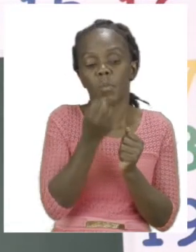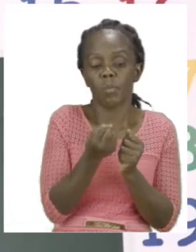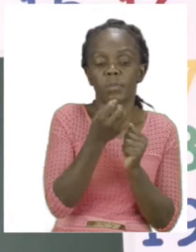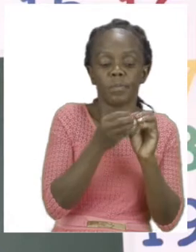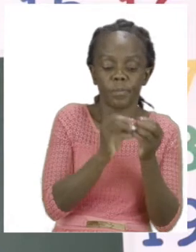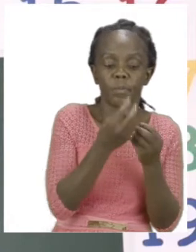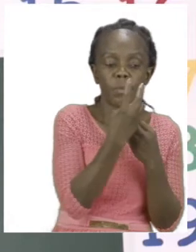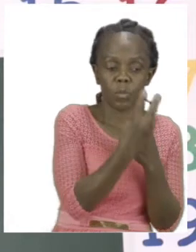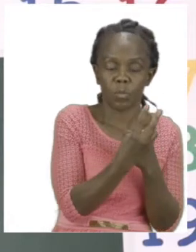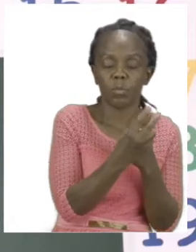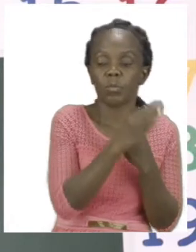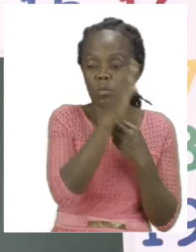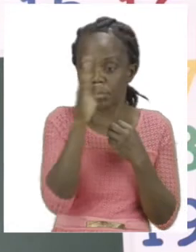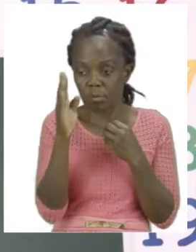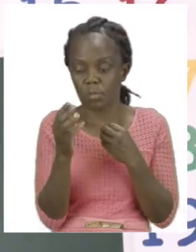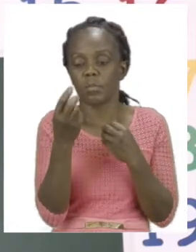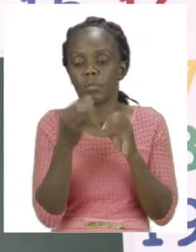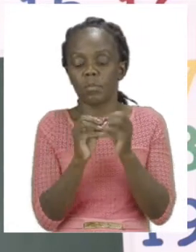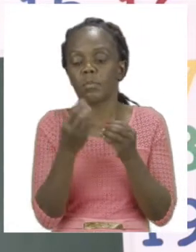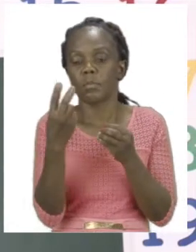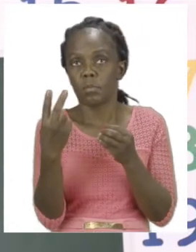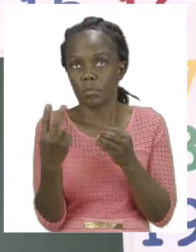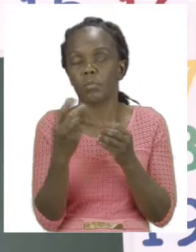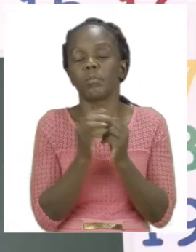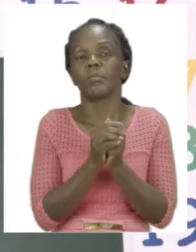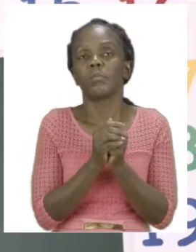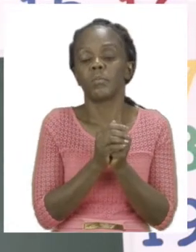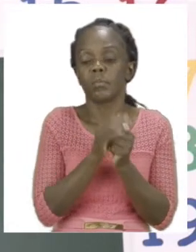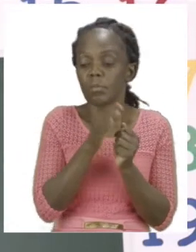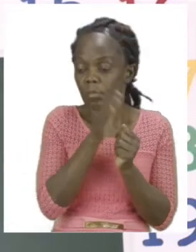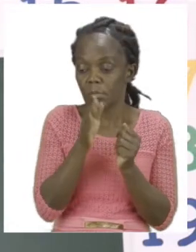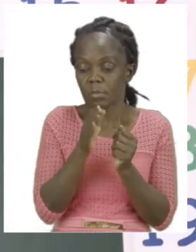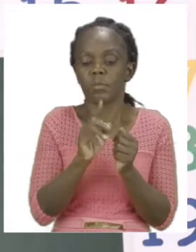So which one do you think is the one that needs to come next?